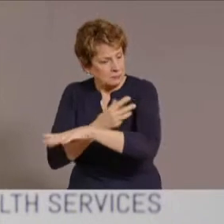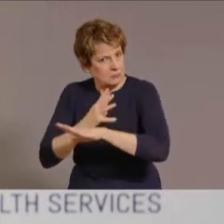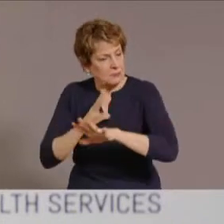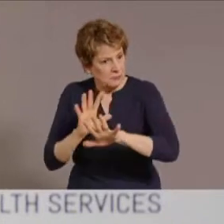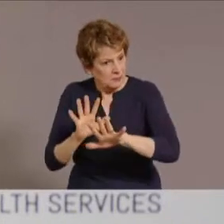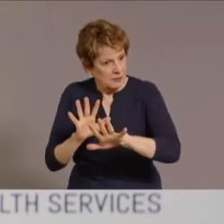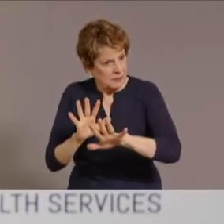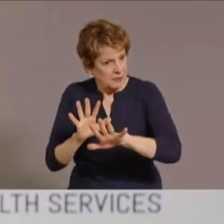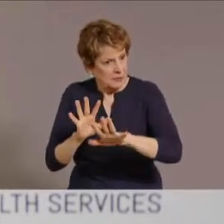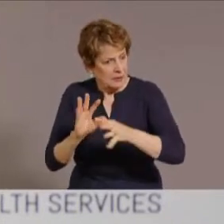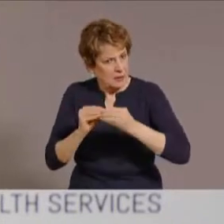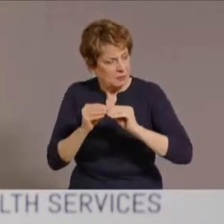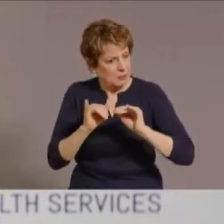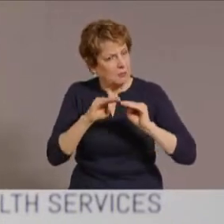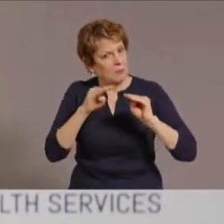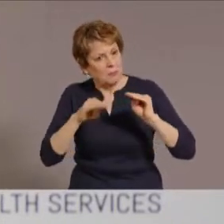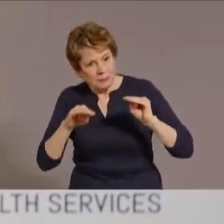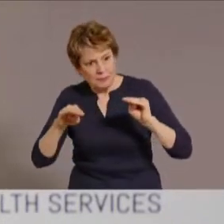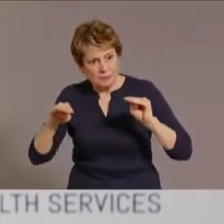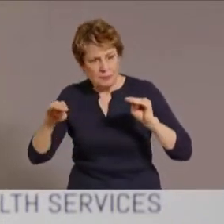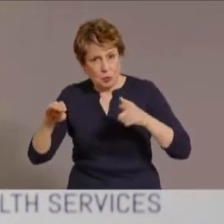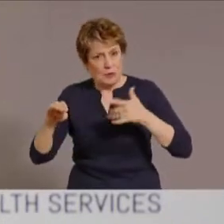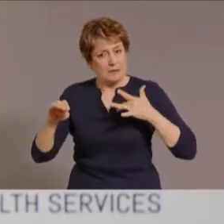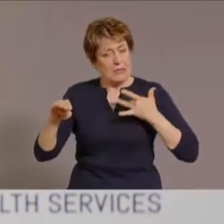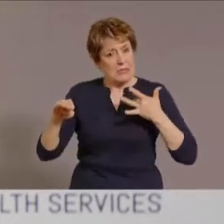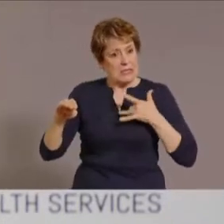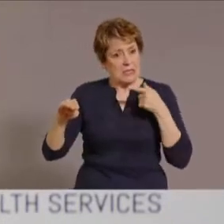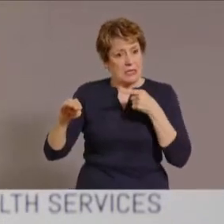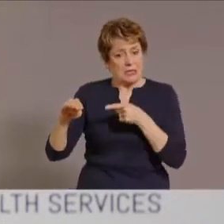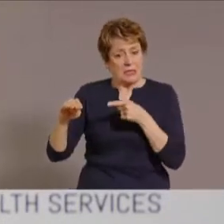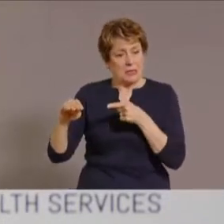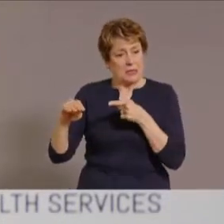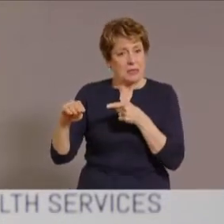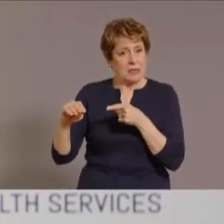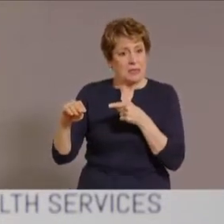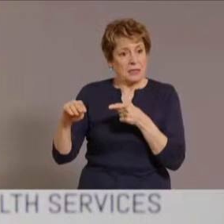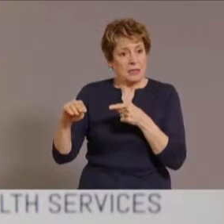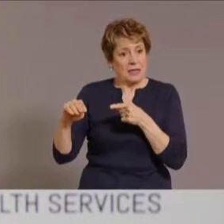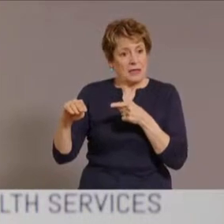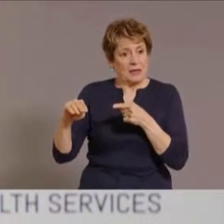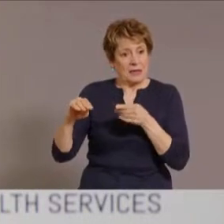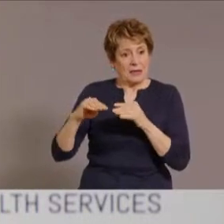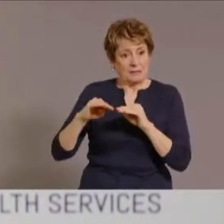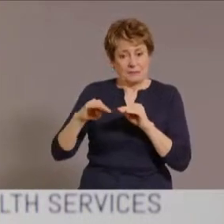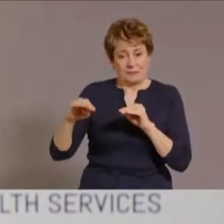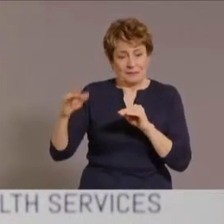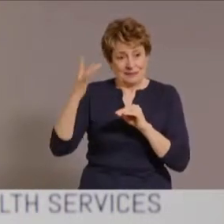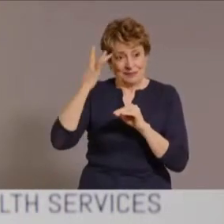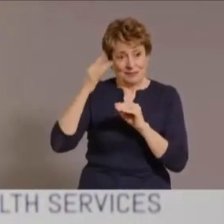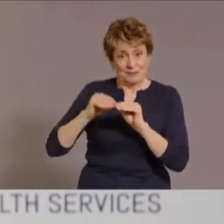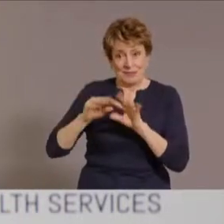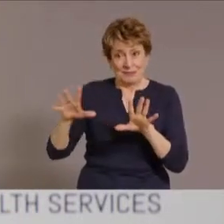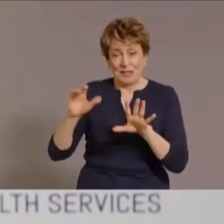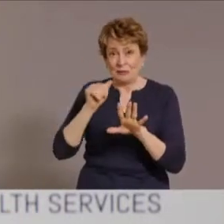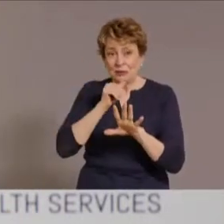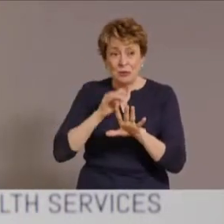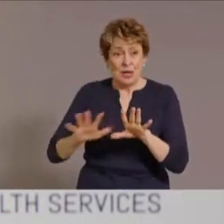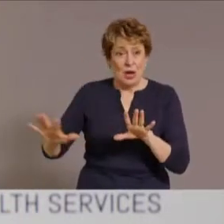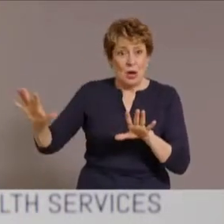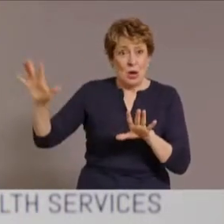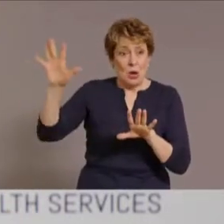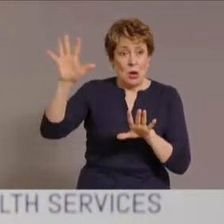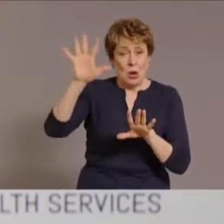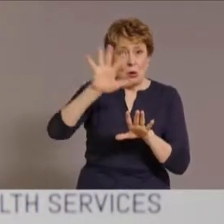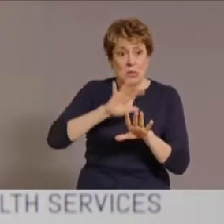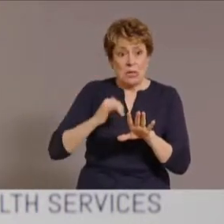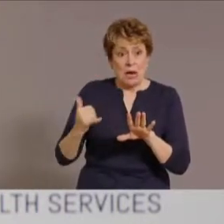decreasing. Where are we and where do we stand in this pandemic in the state of Arizona right now? Oh, goodness. That is a